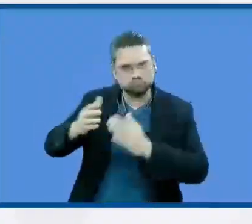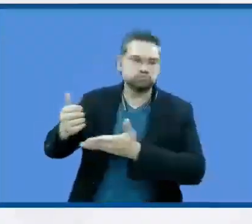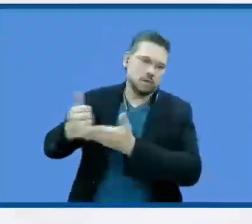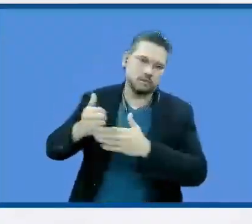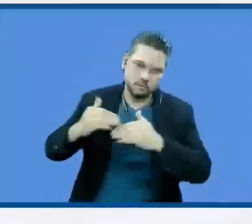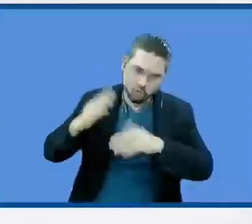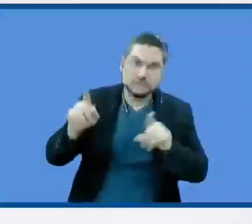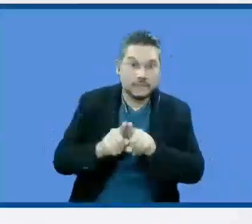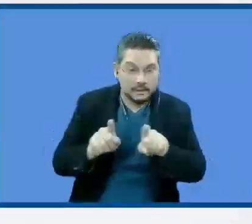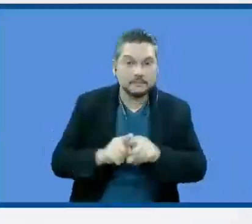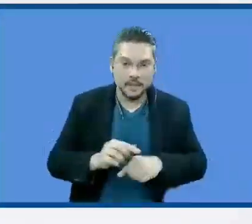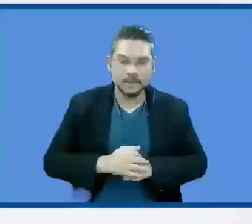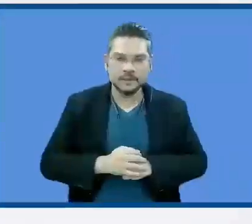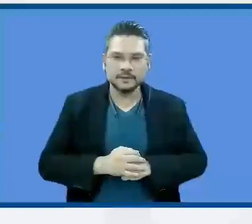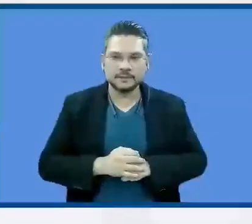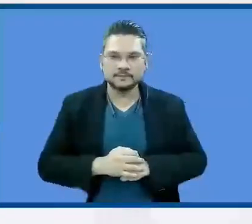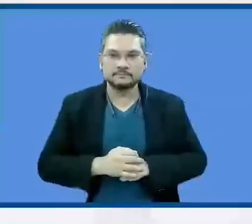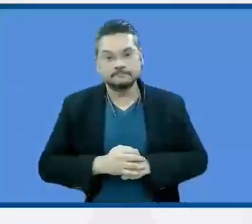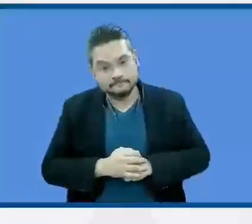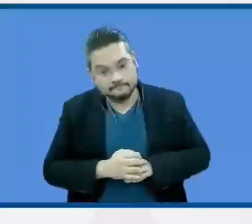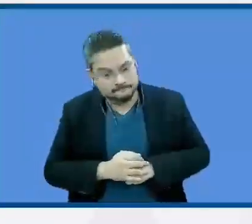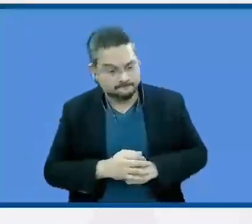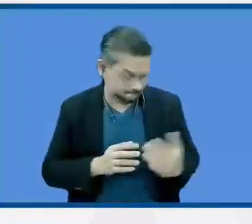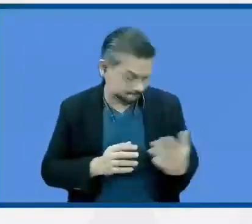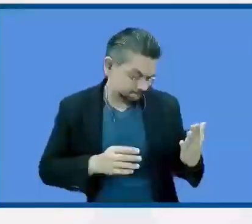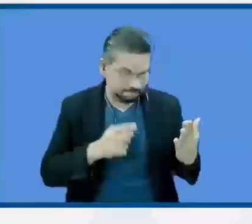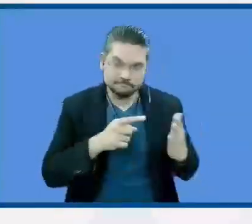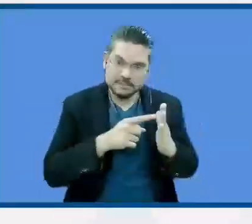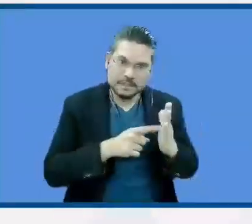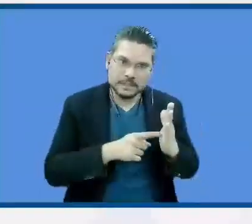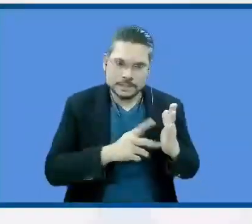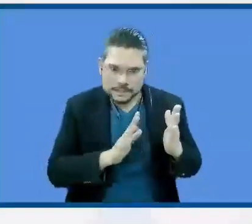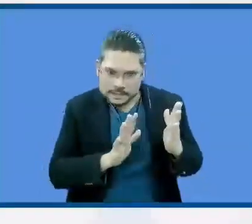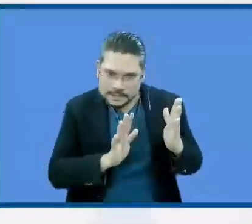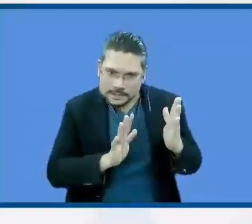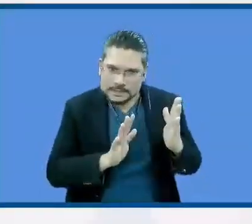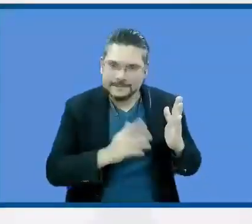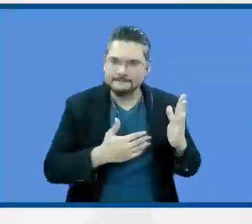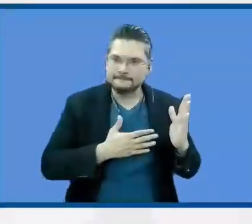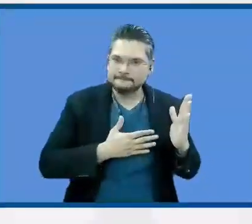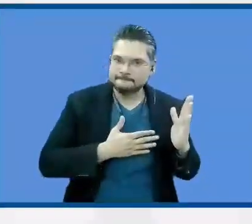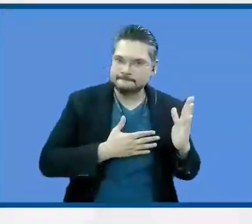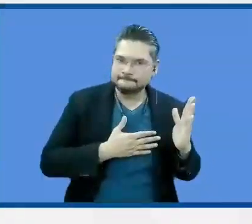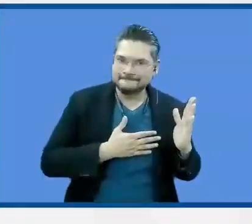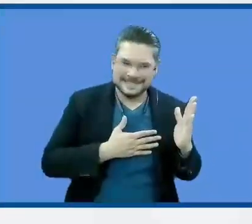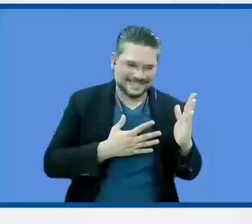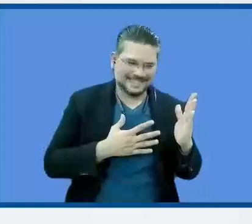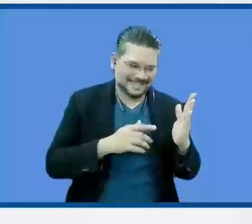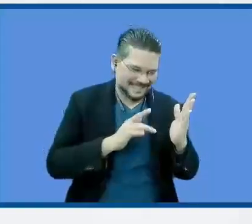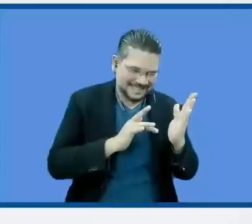So I have some problems here with my technology.